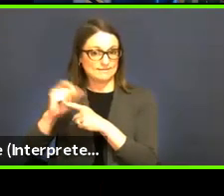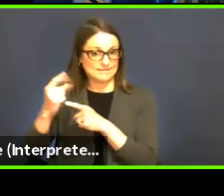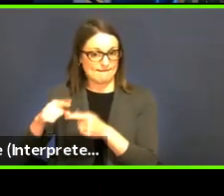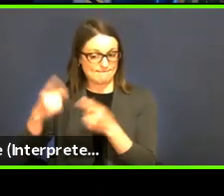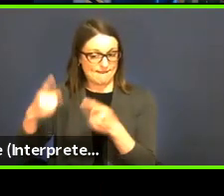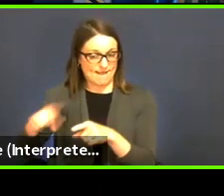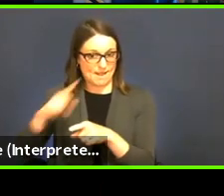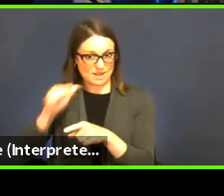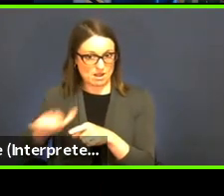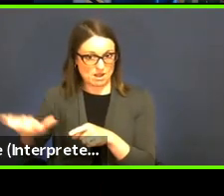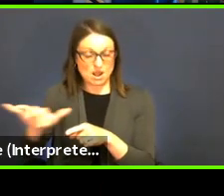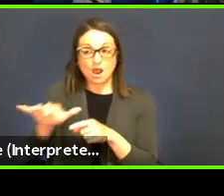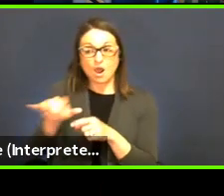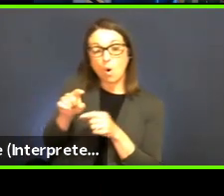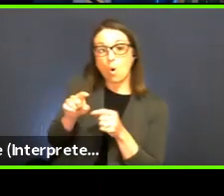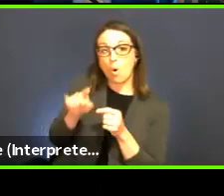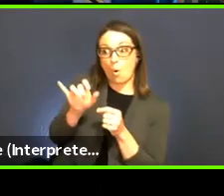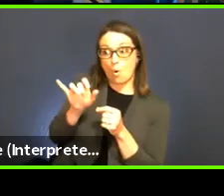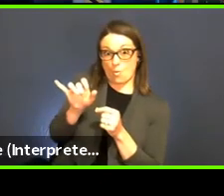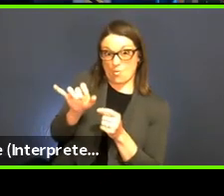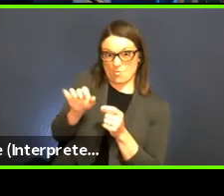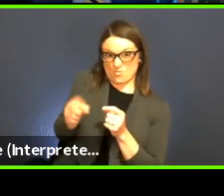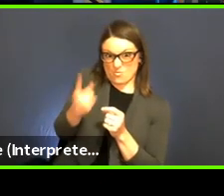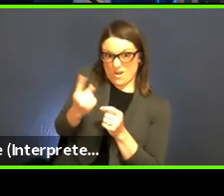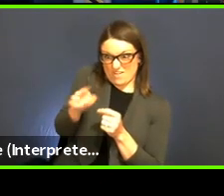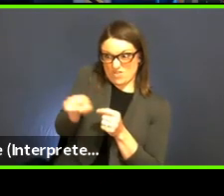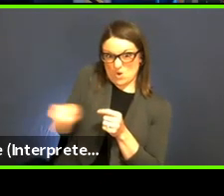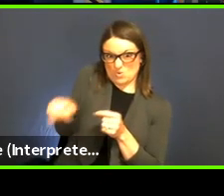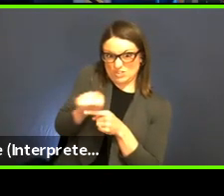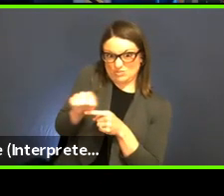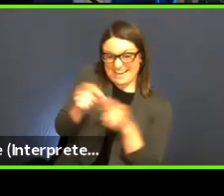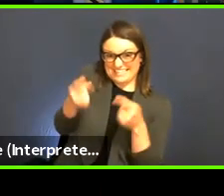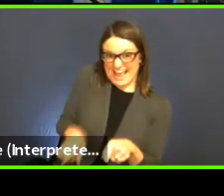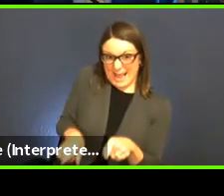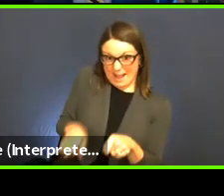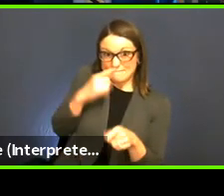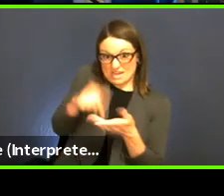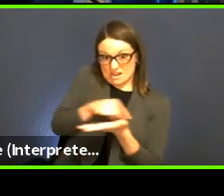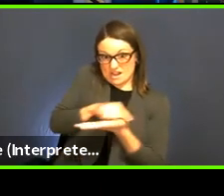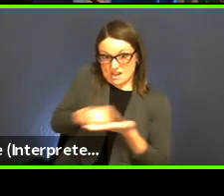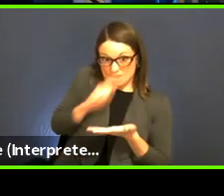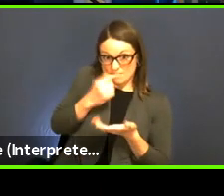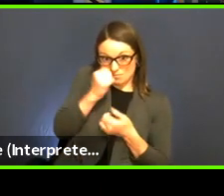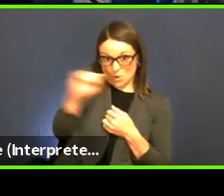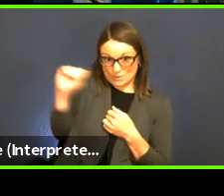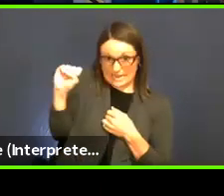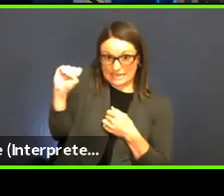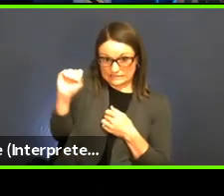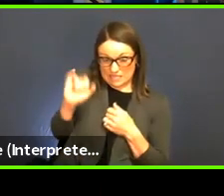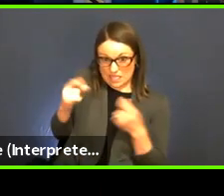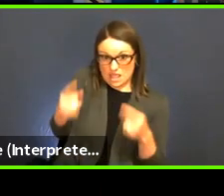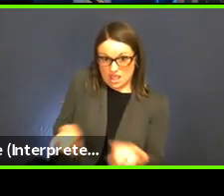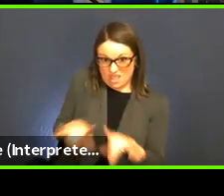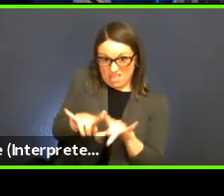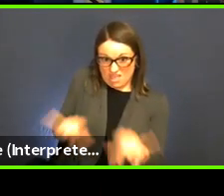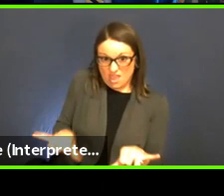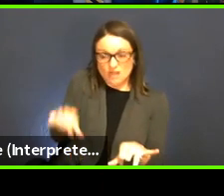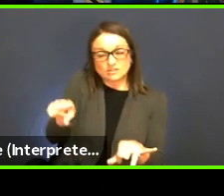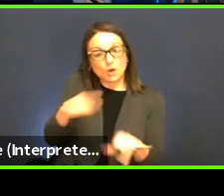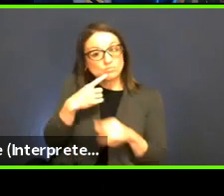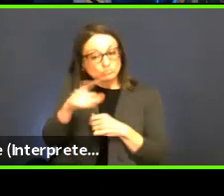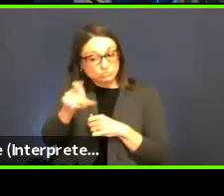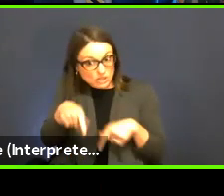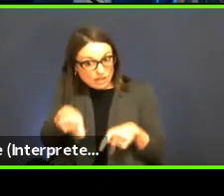trainings happened the same week as the protests. Emails questioning whether we should allow these to continue to